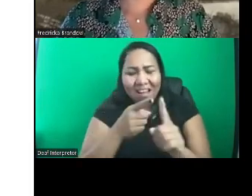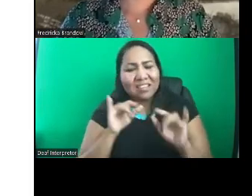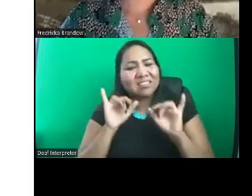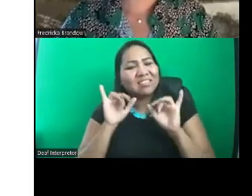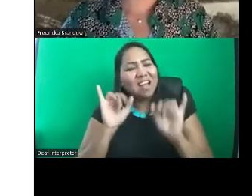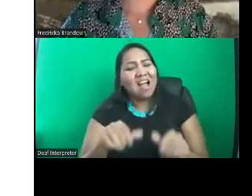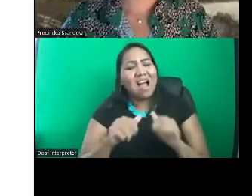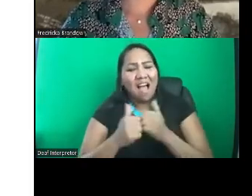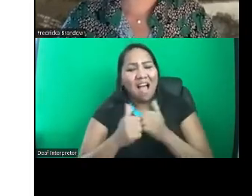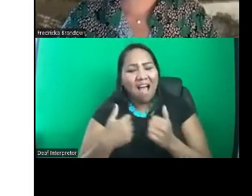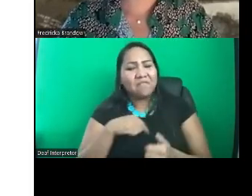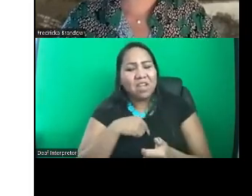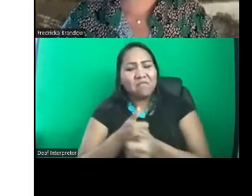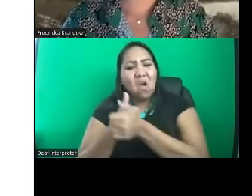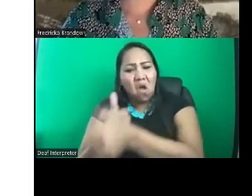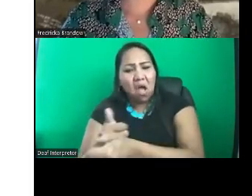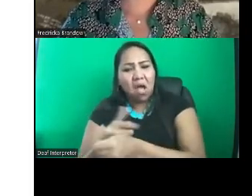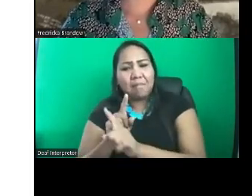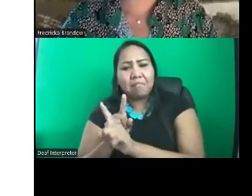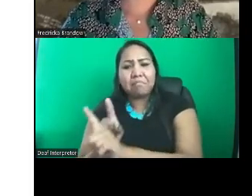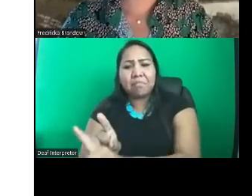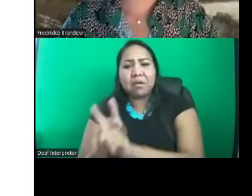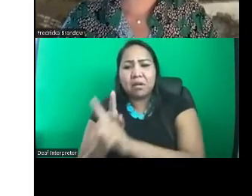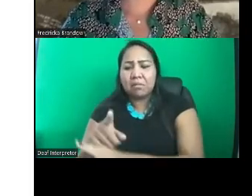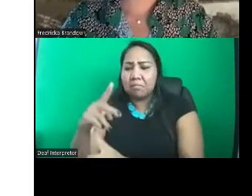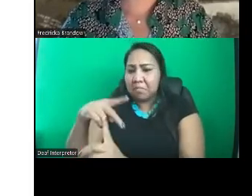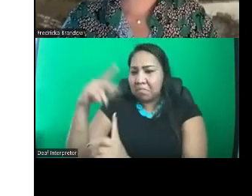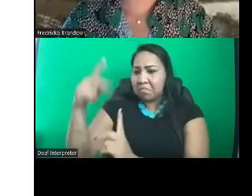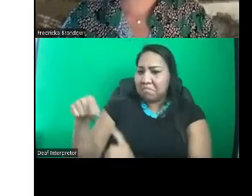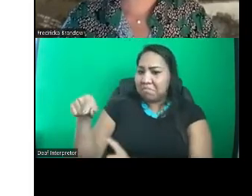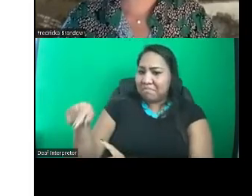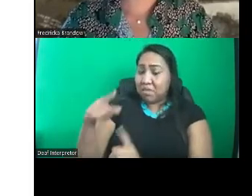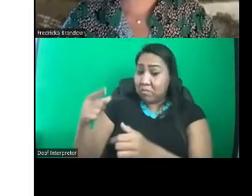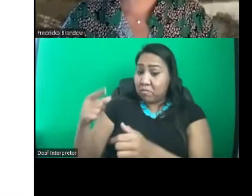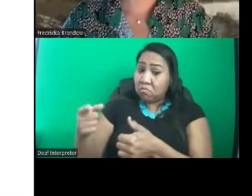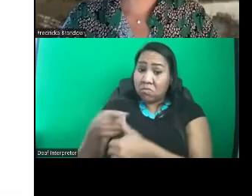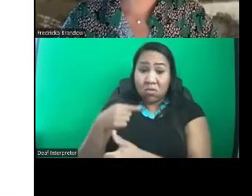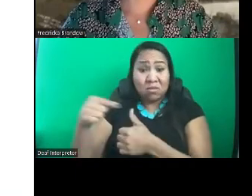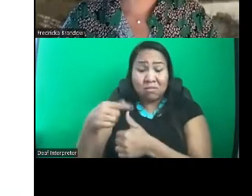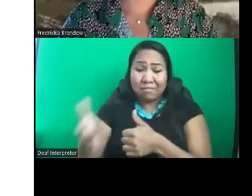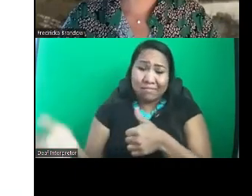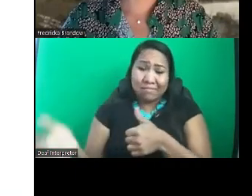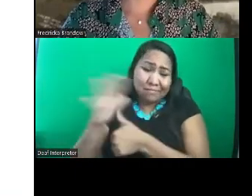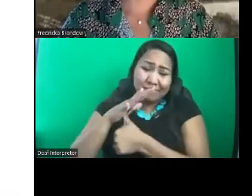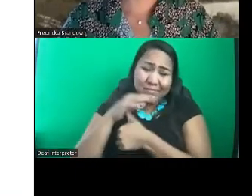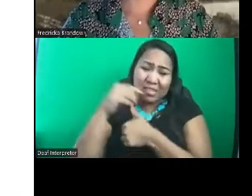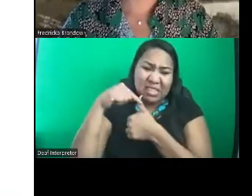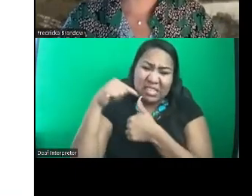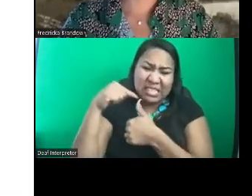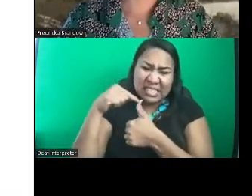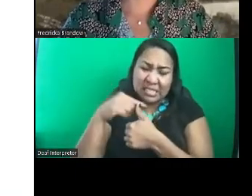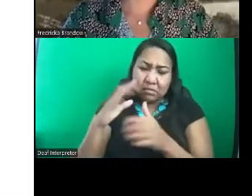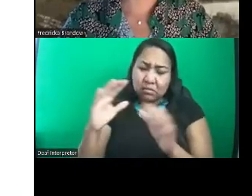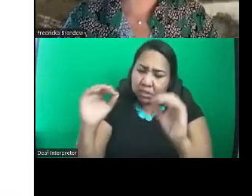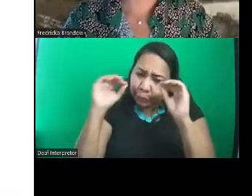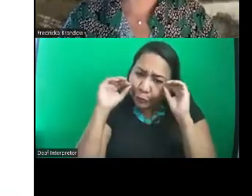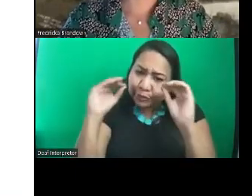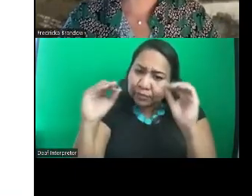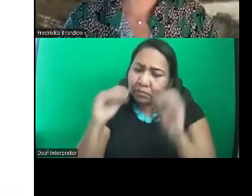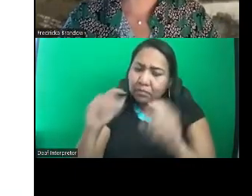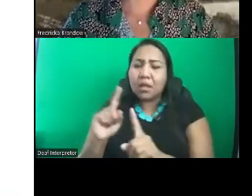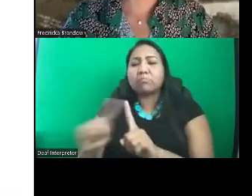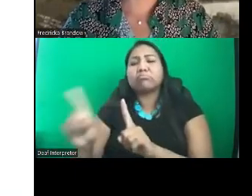was to first of all teach each other, like the various tribal students that are